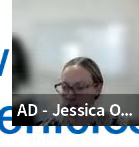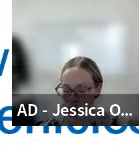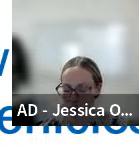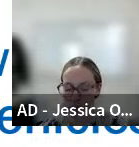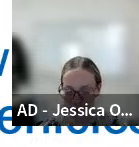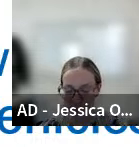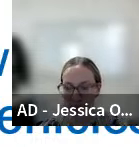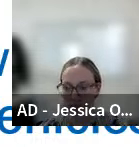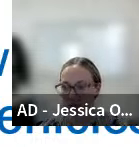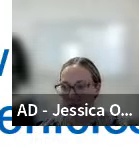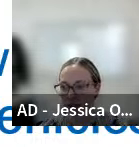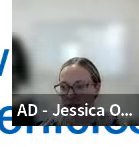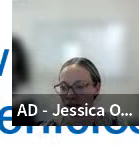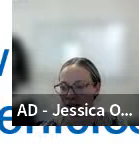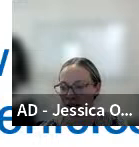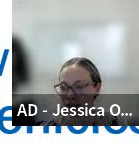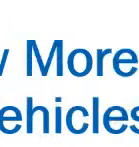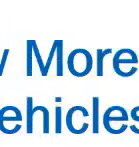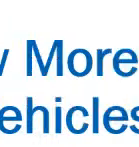the original SERP.